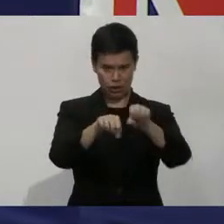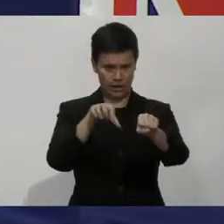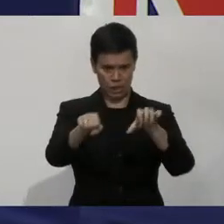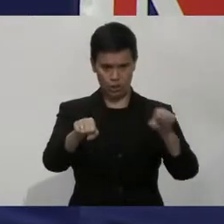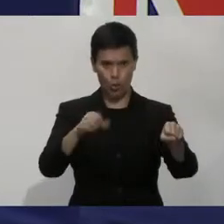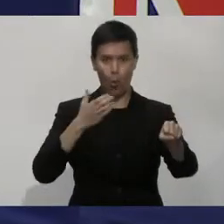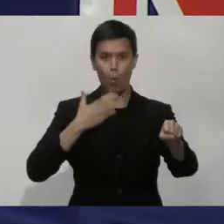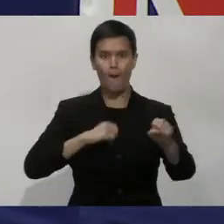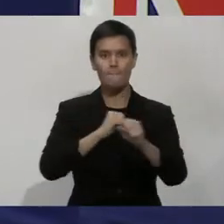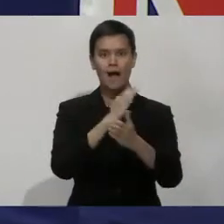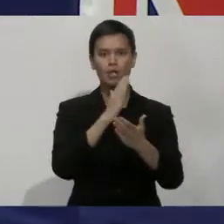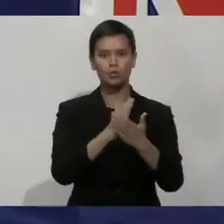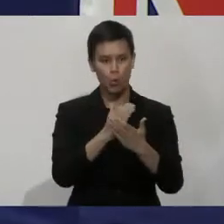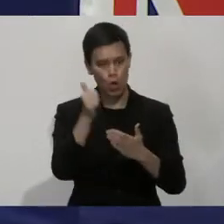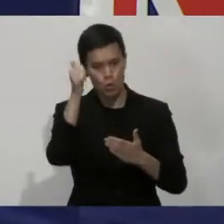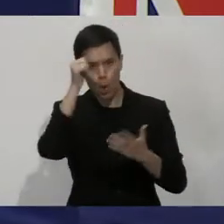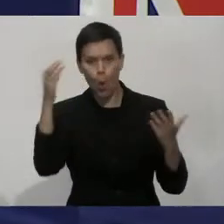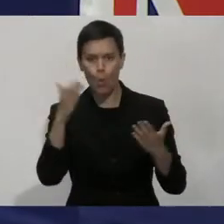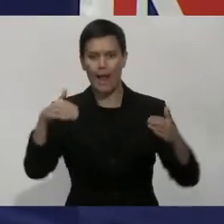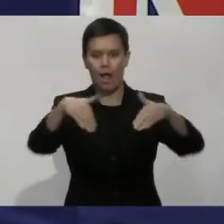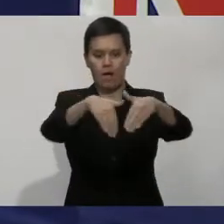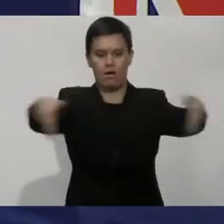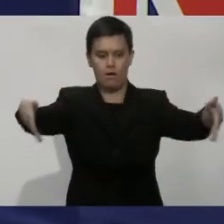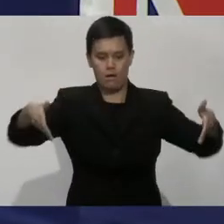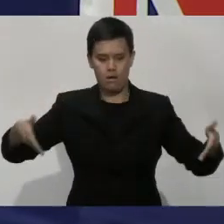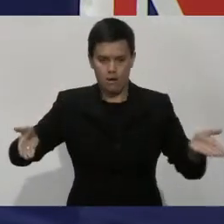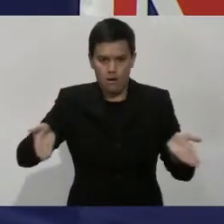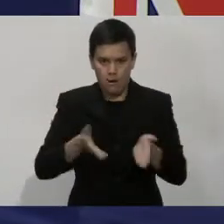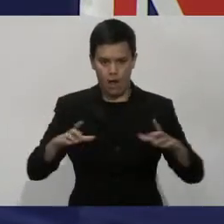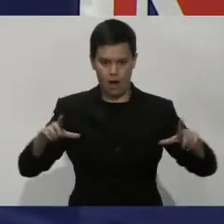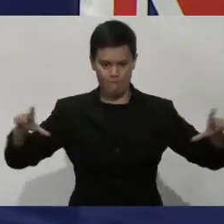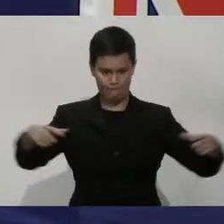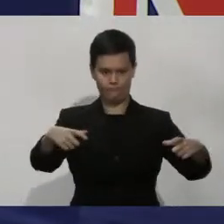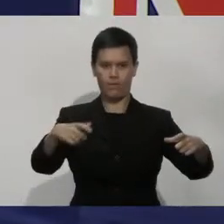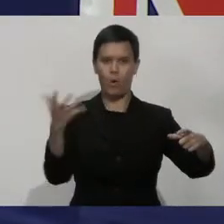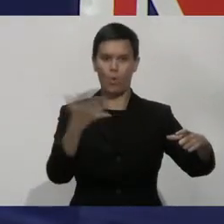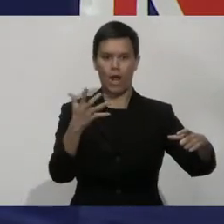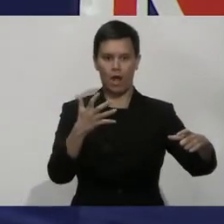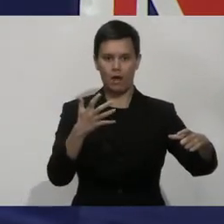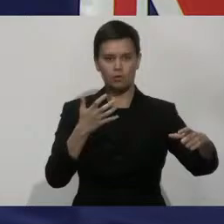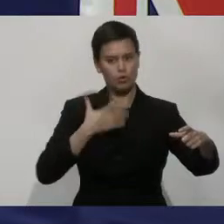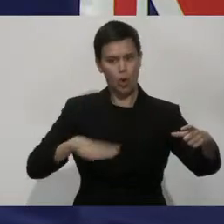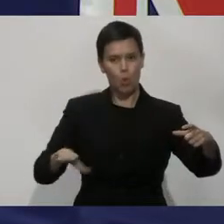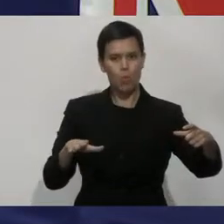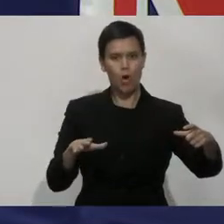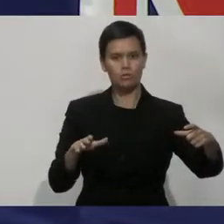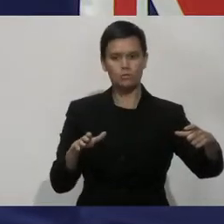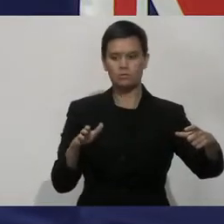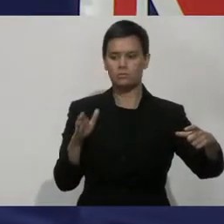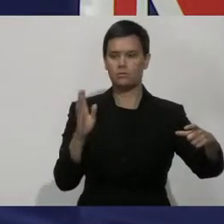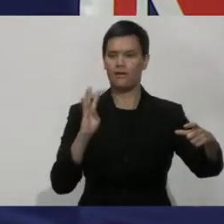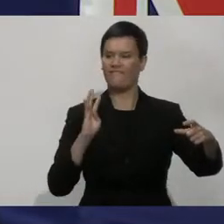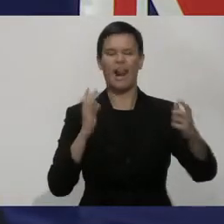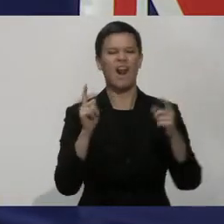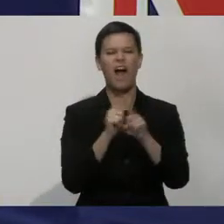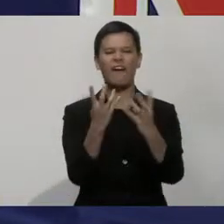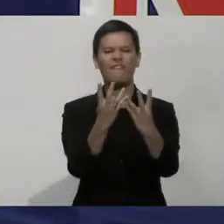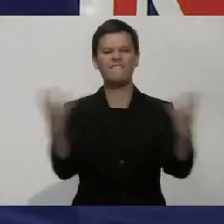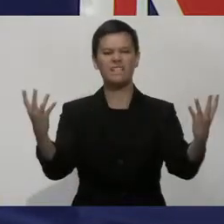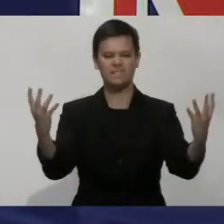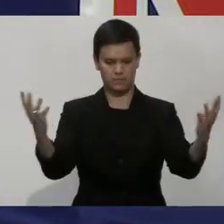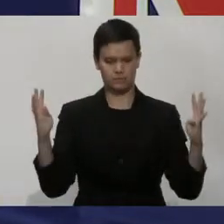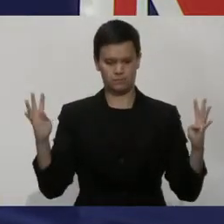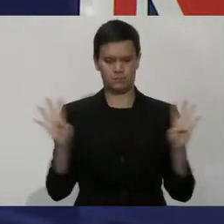contact tracing, been able to draw the net tightly around it. So those are critical pieces of information. The other piece of